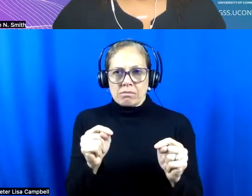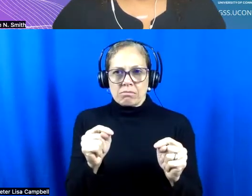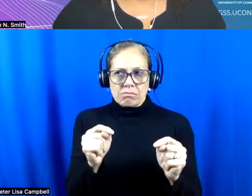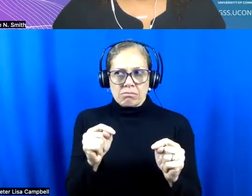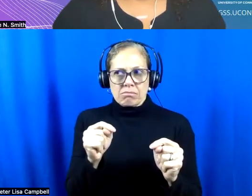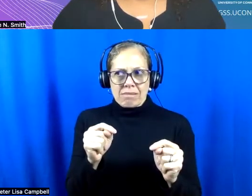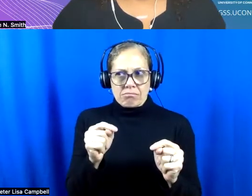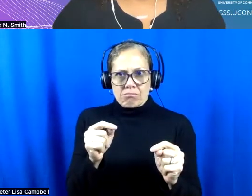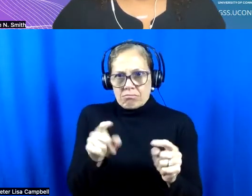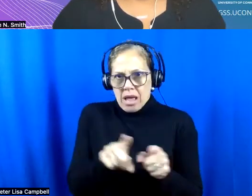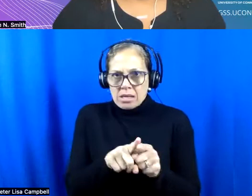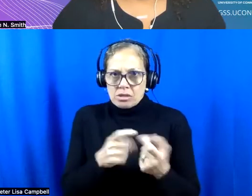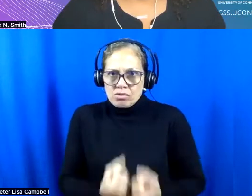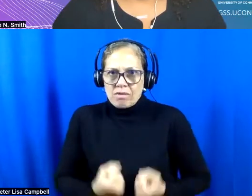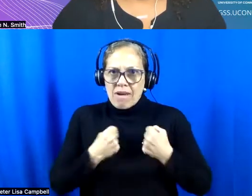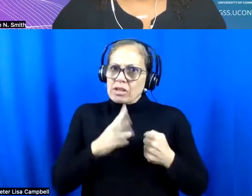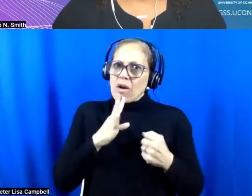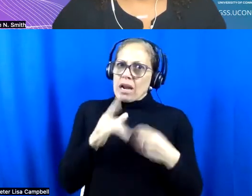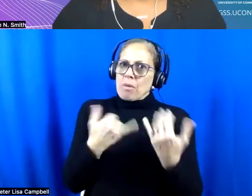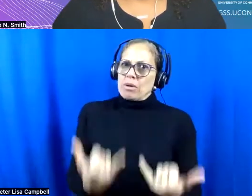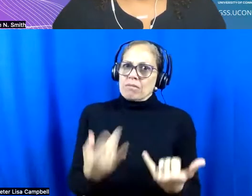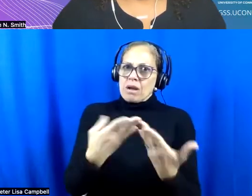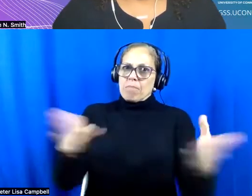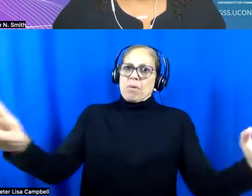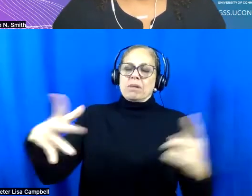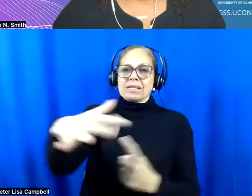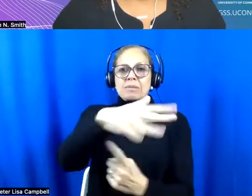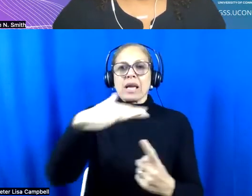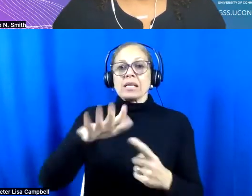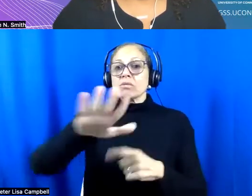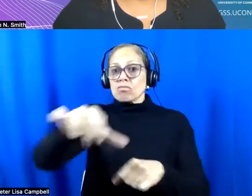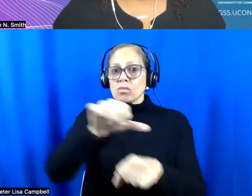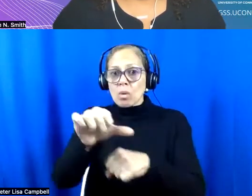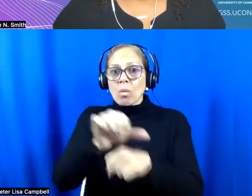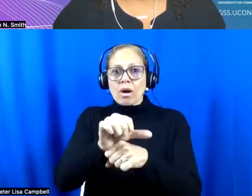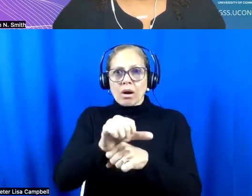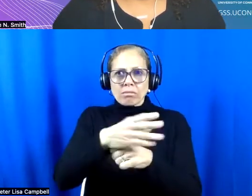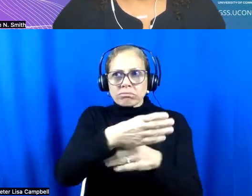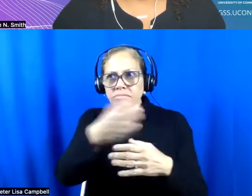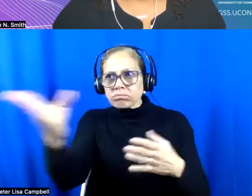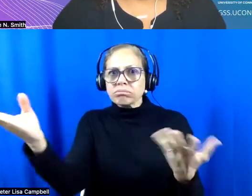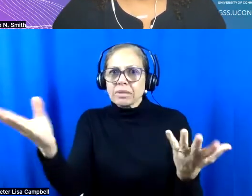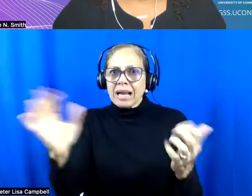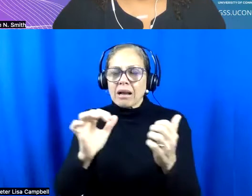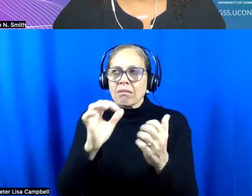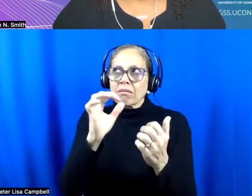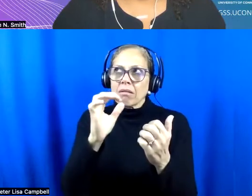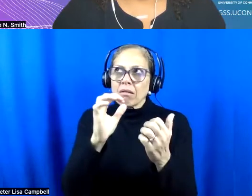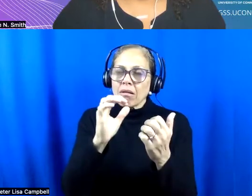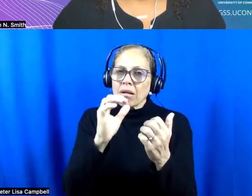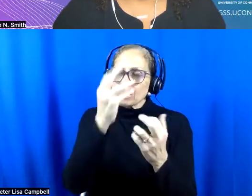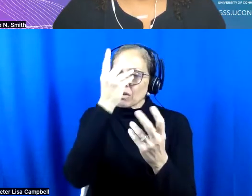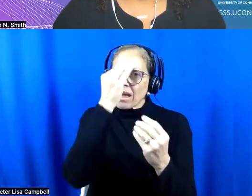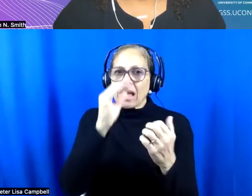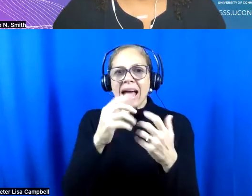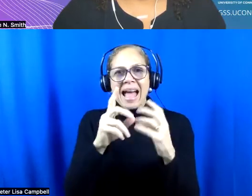way, like you're talking about it today, and like you do in your work across the board. So like, just thinking about, how